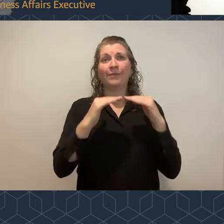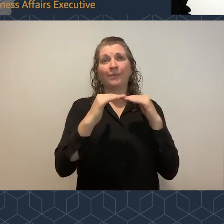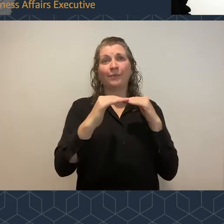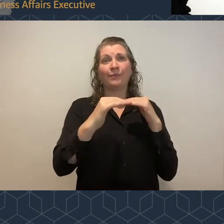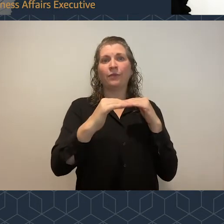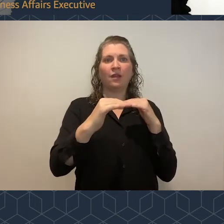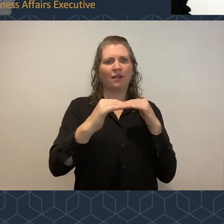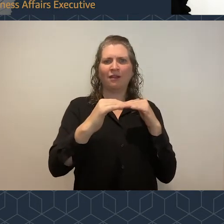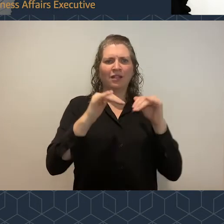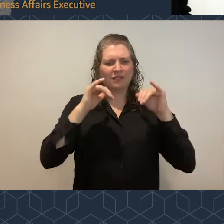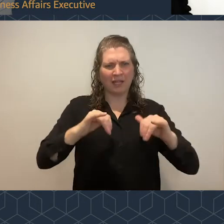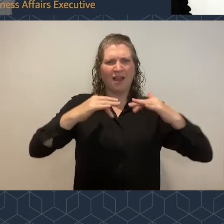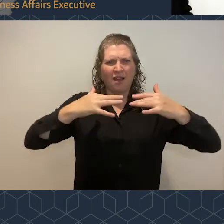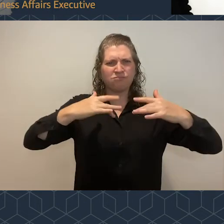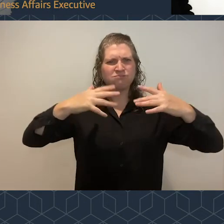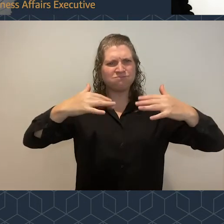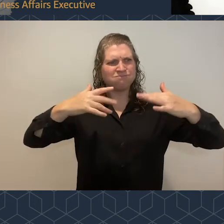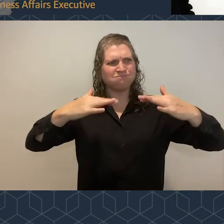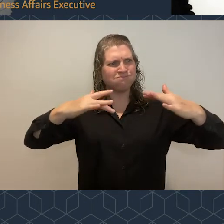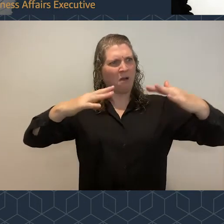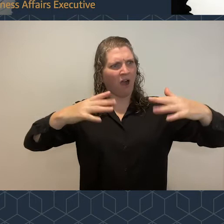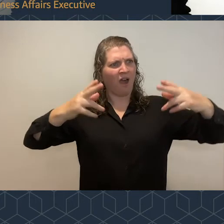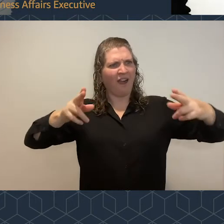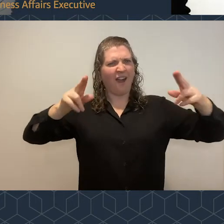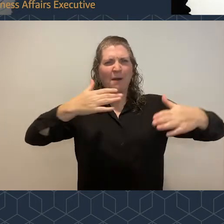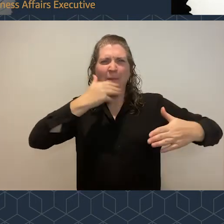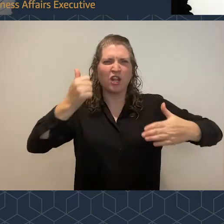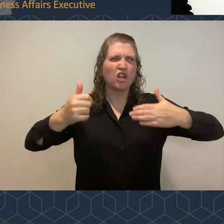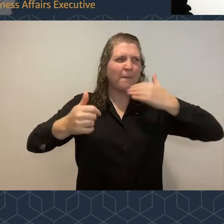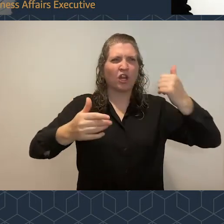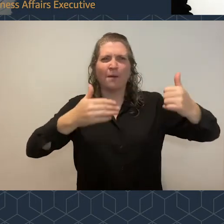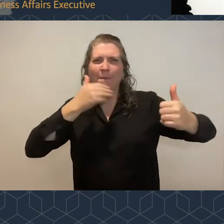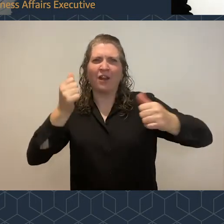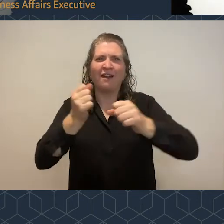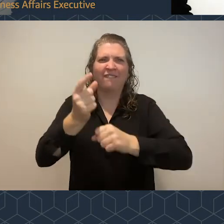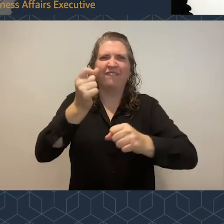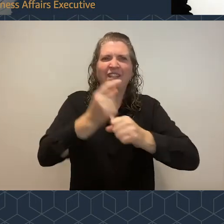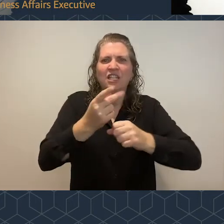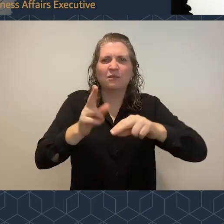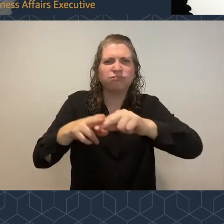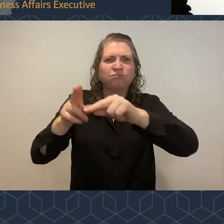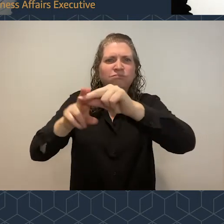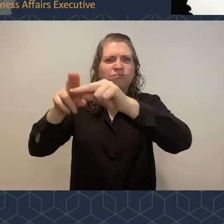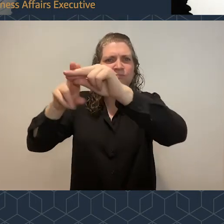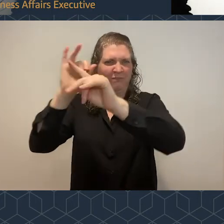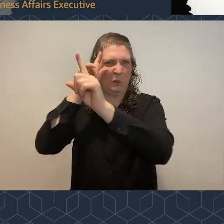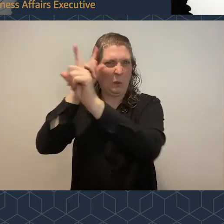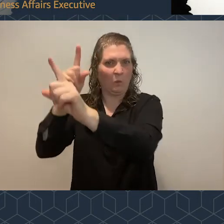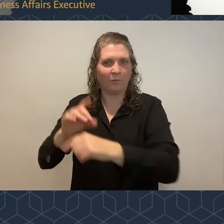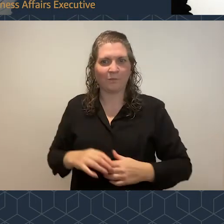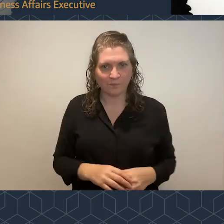you're interviewing for. They're from a different team, and so they just bring a different perspective that's just an Amazon wide one. And the